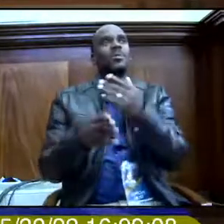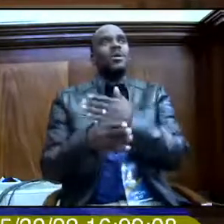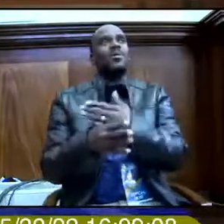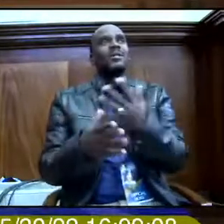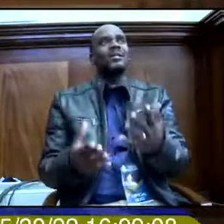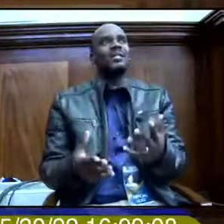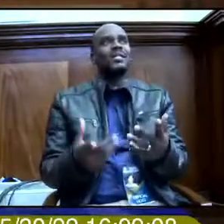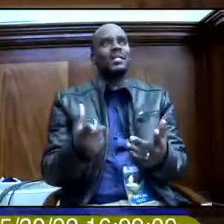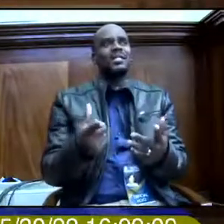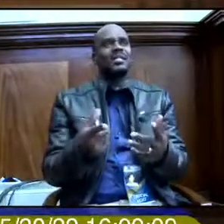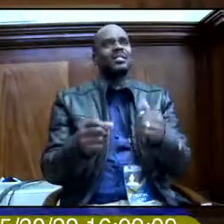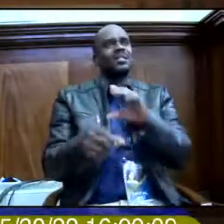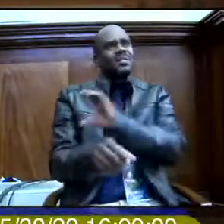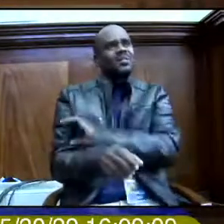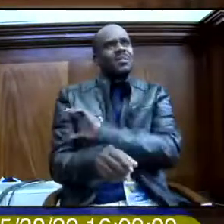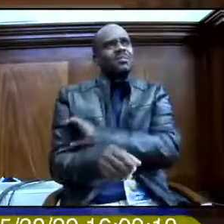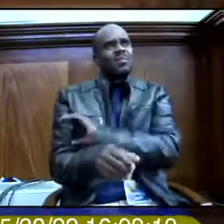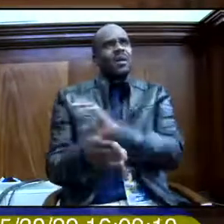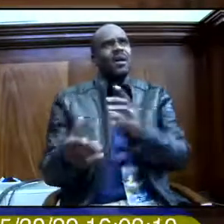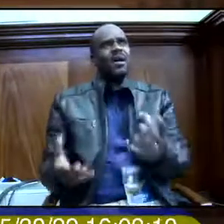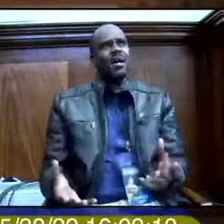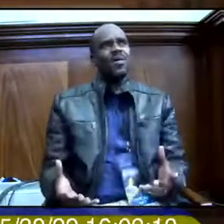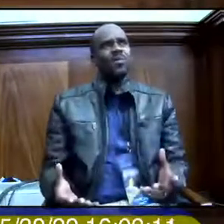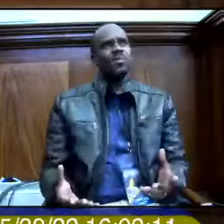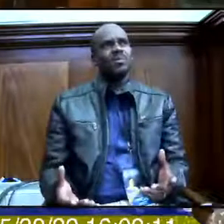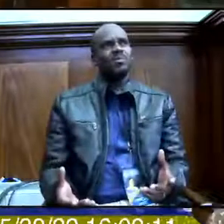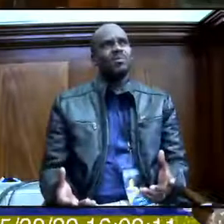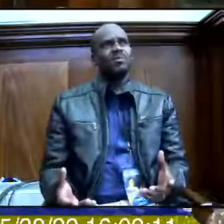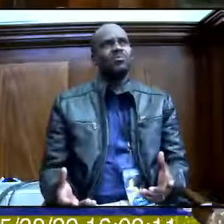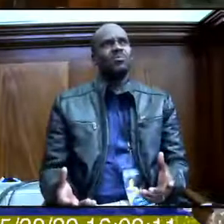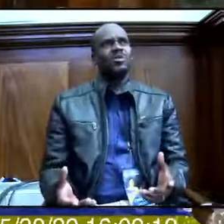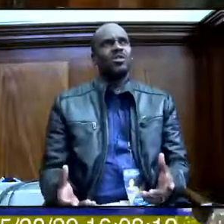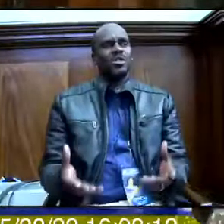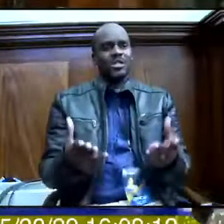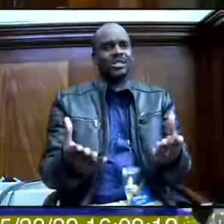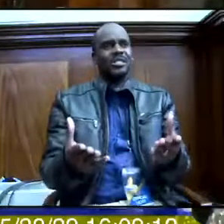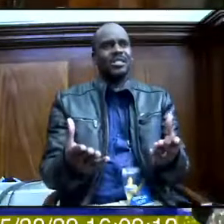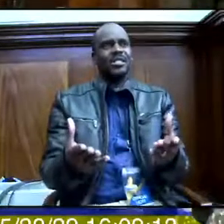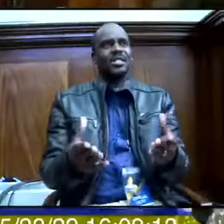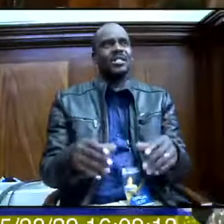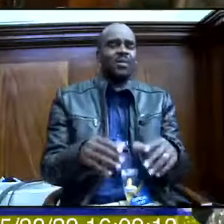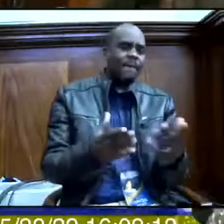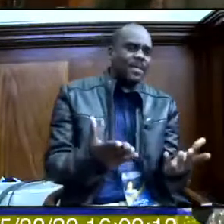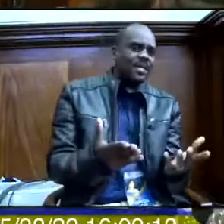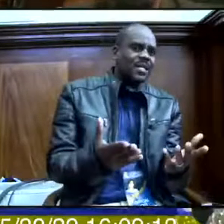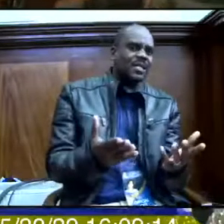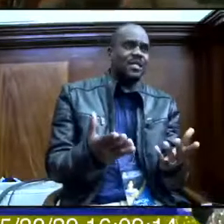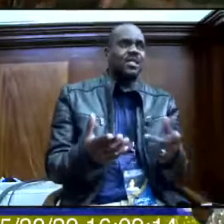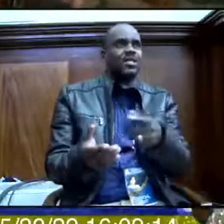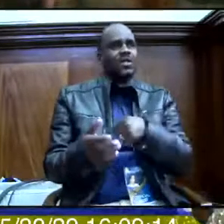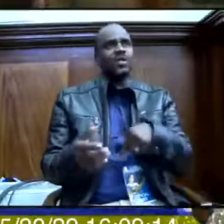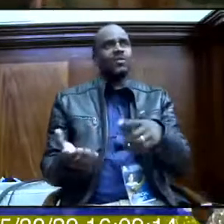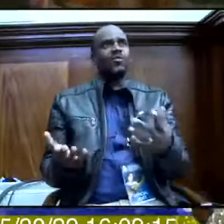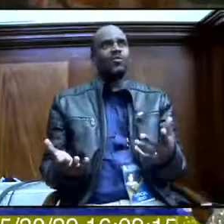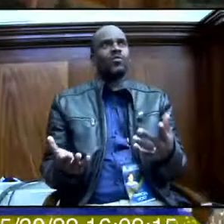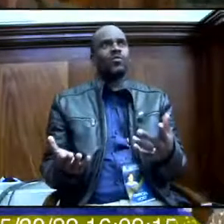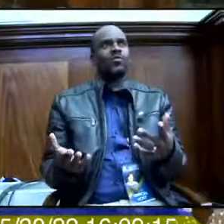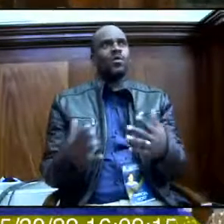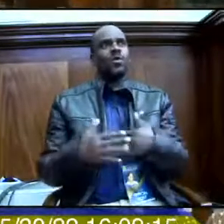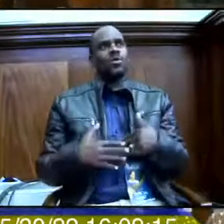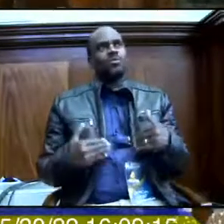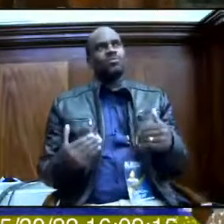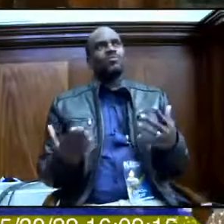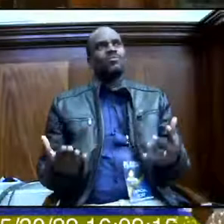buying power and it increase and it because it's independence from you know a welfare kind of an